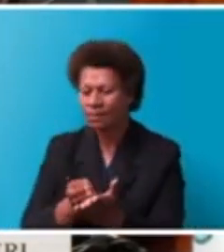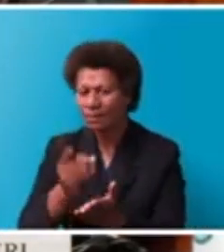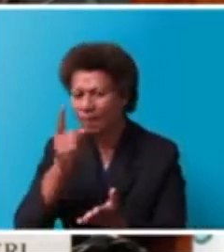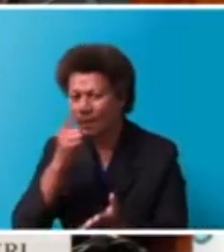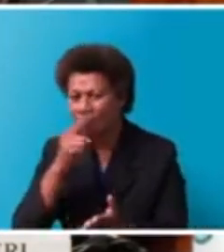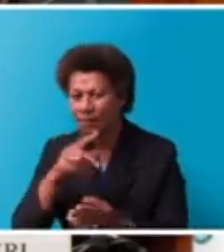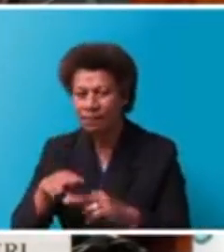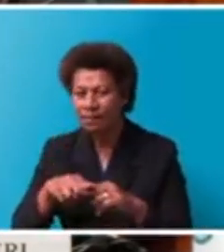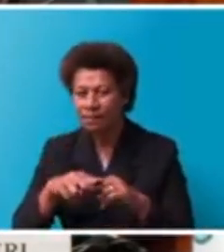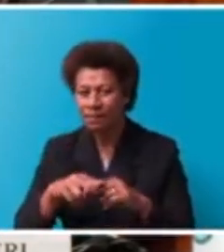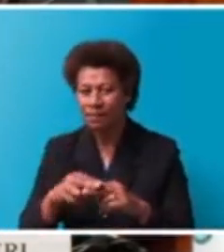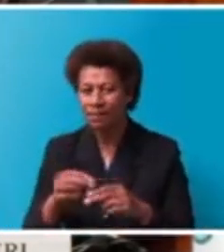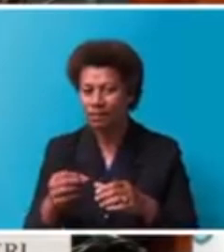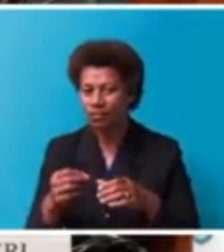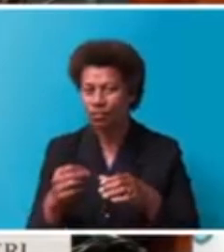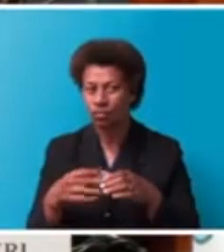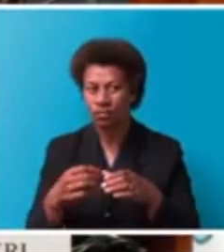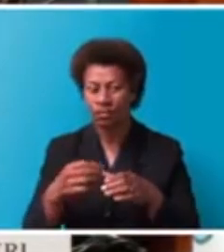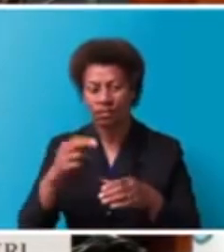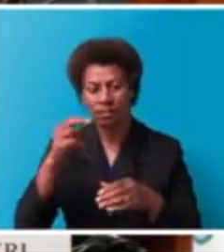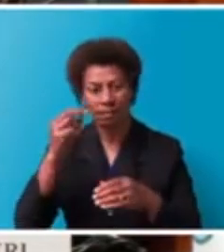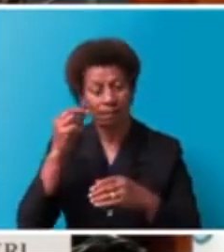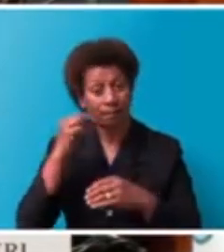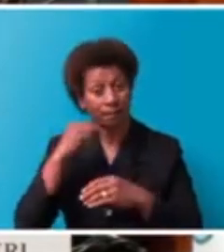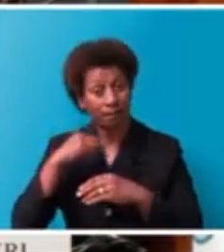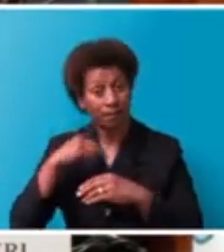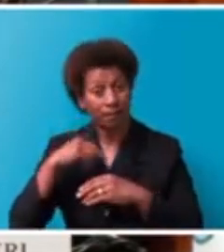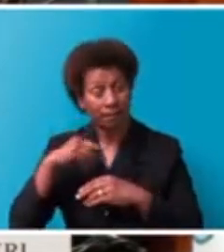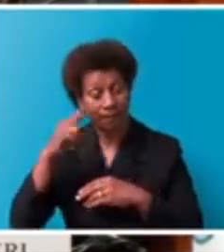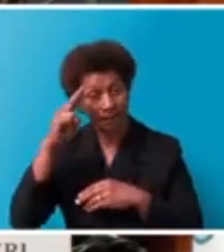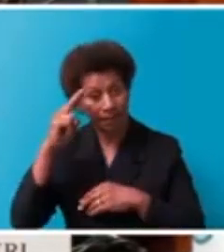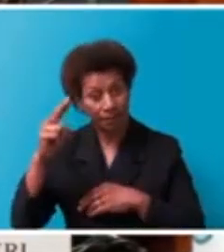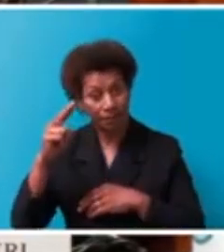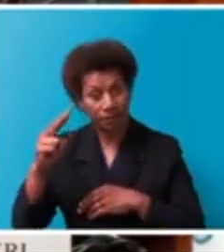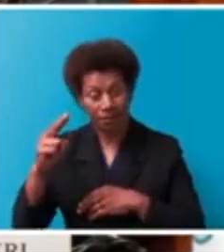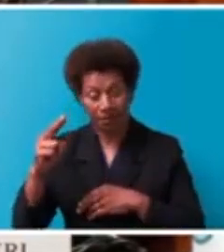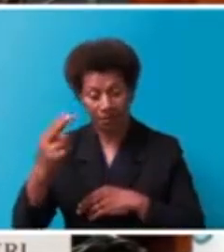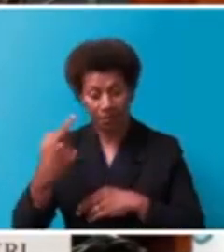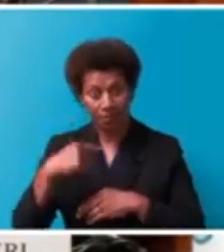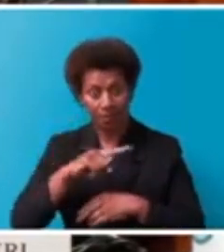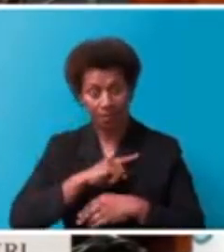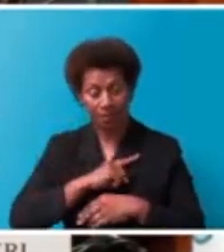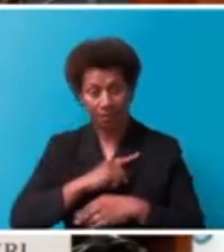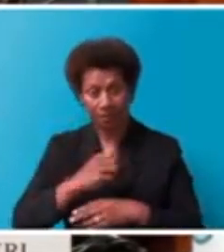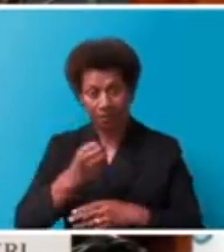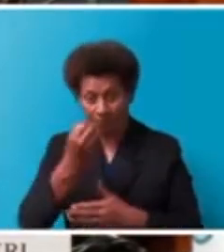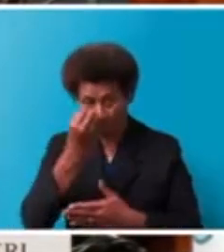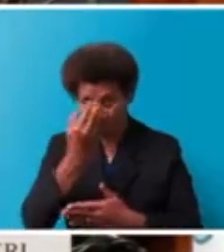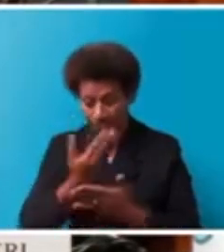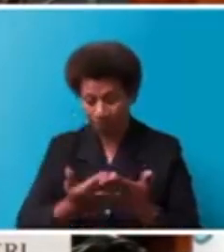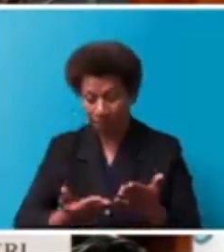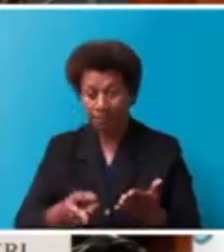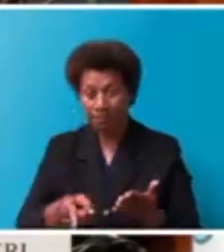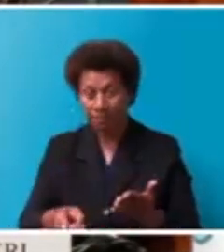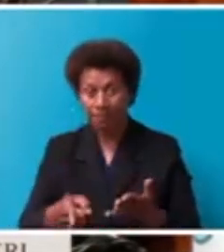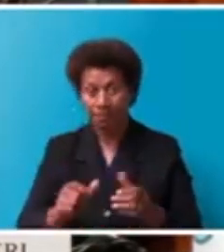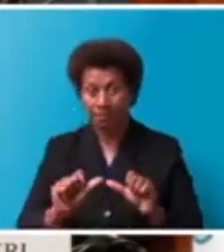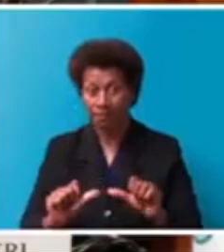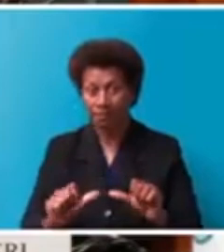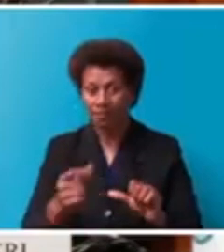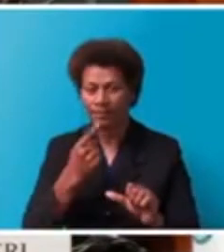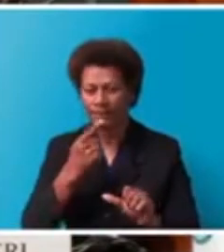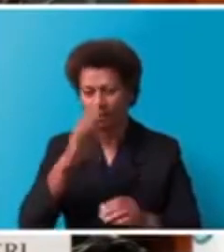nation. Mr. Speaker, we are reminded by His Excellency that as members of the House, let us give hope to the people of this